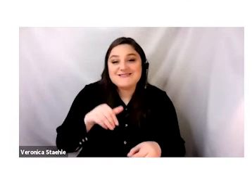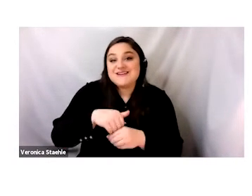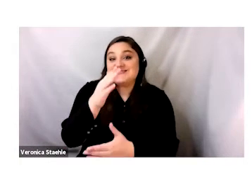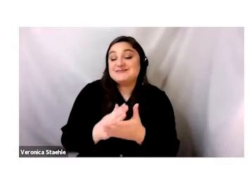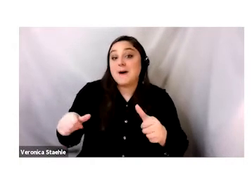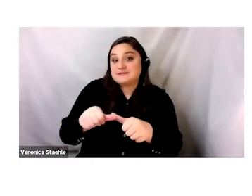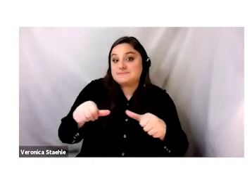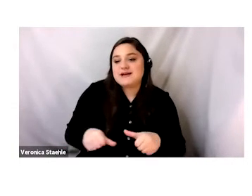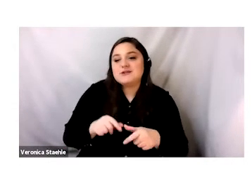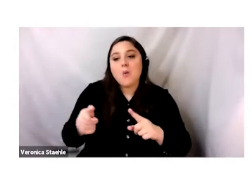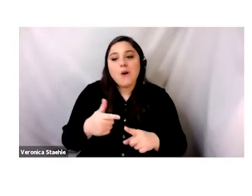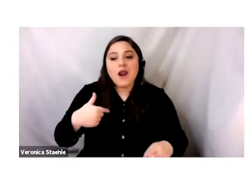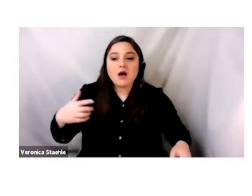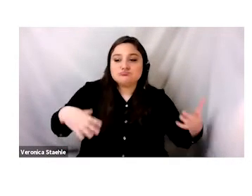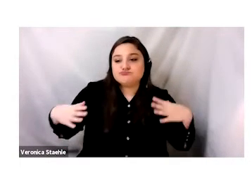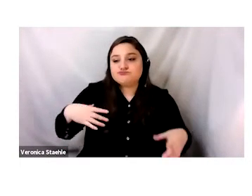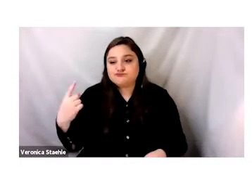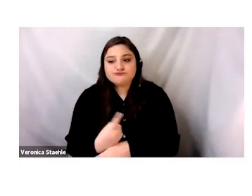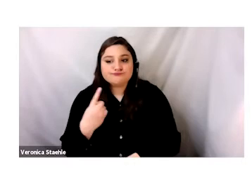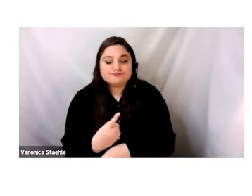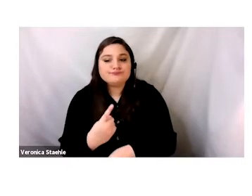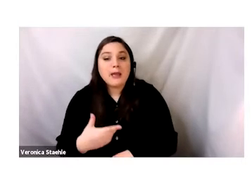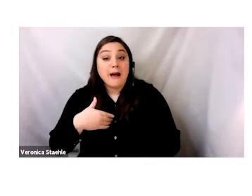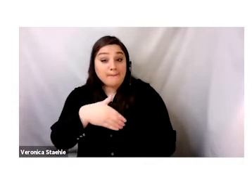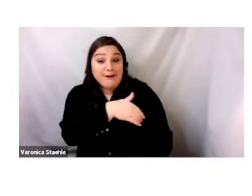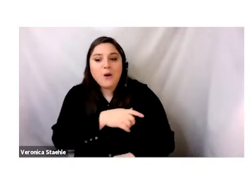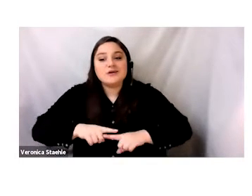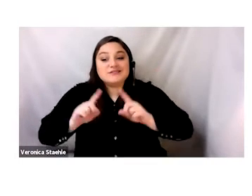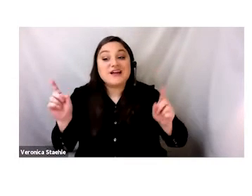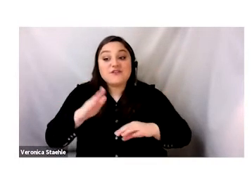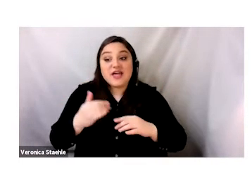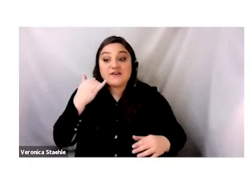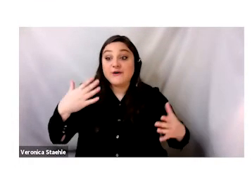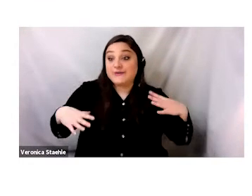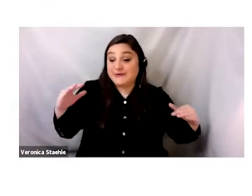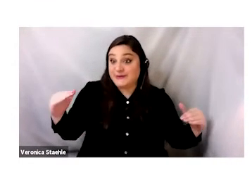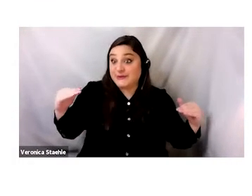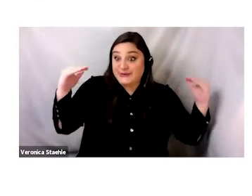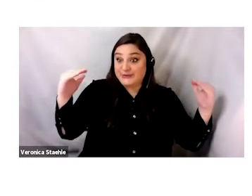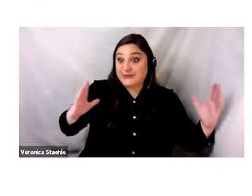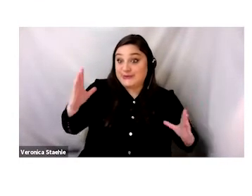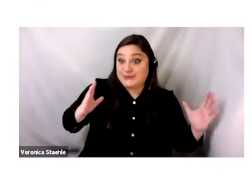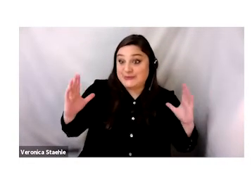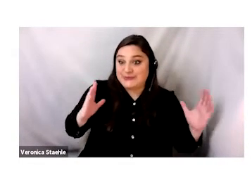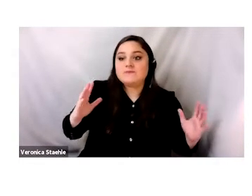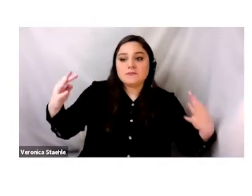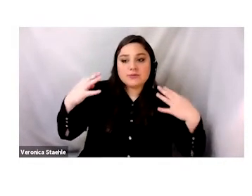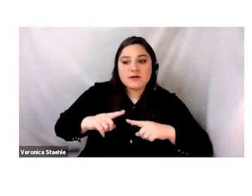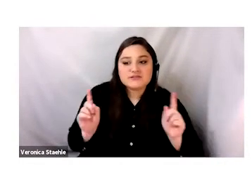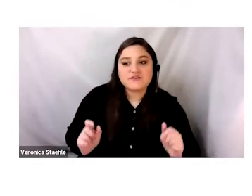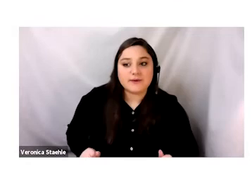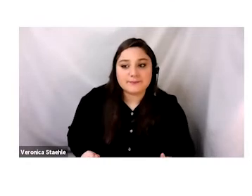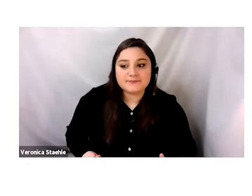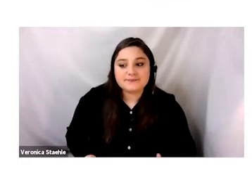dressed down versus when I was dressed up. Hence why Creative Reaction Lab has our